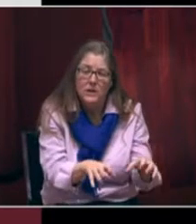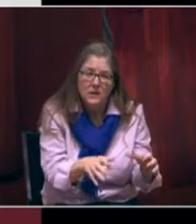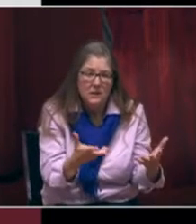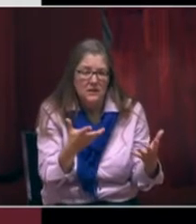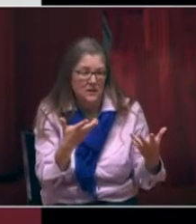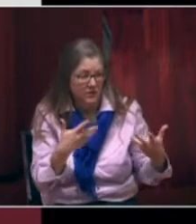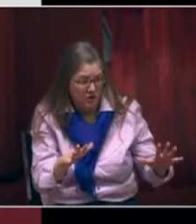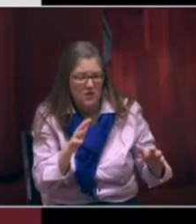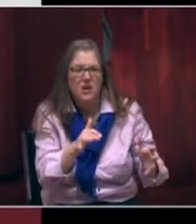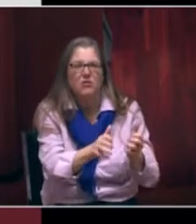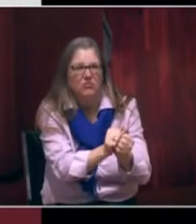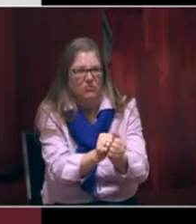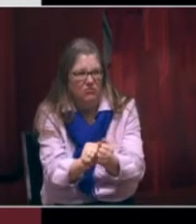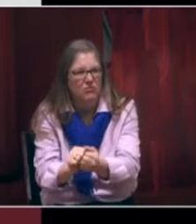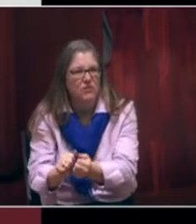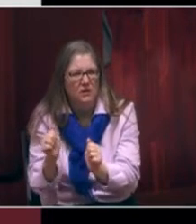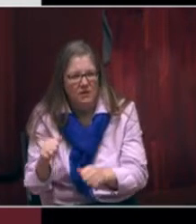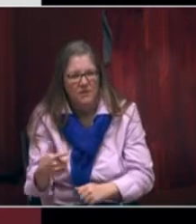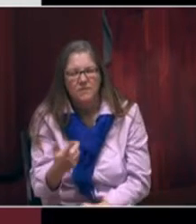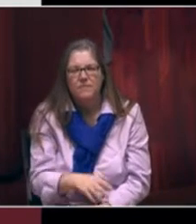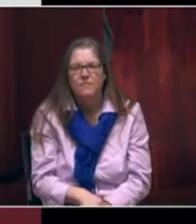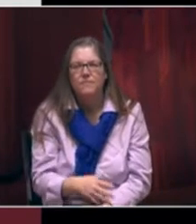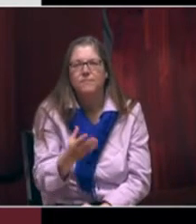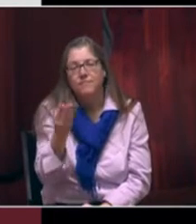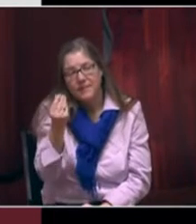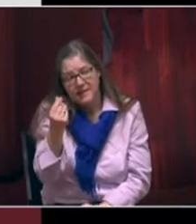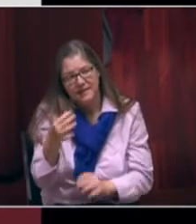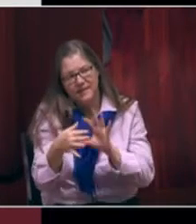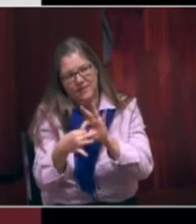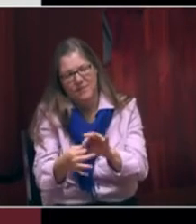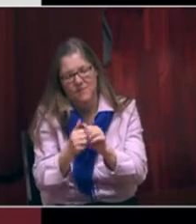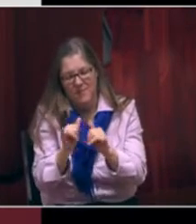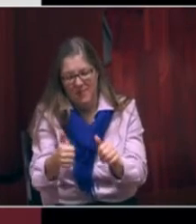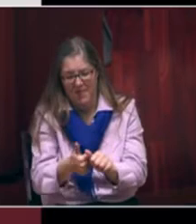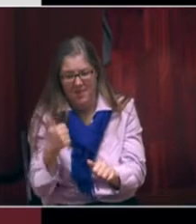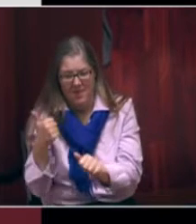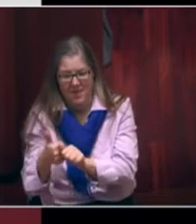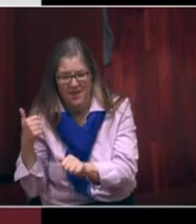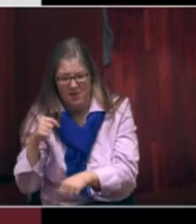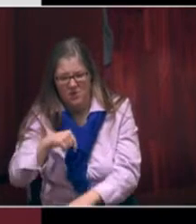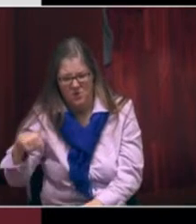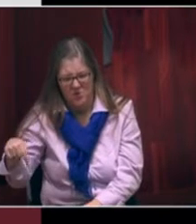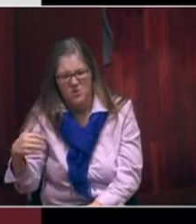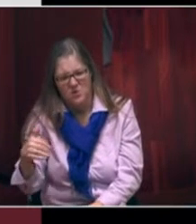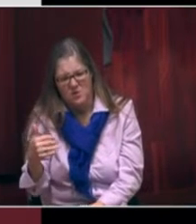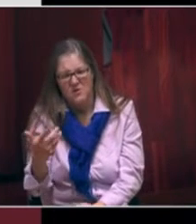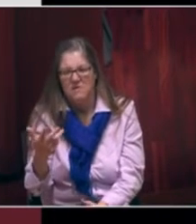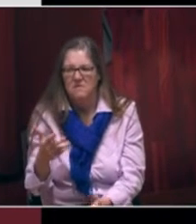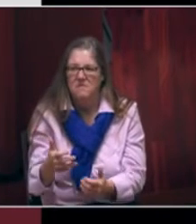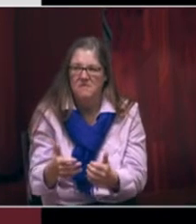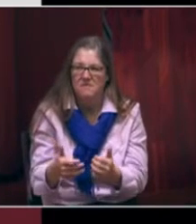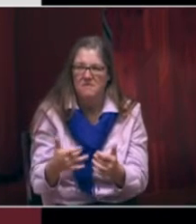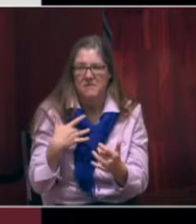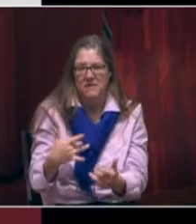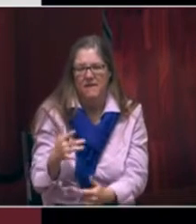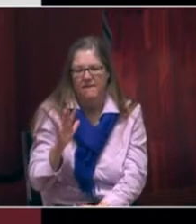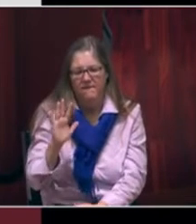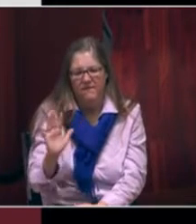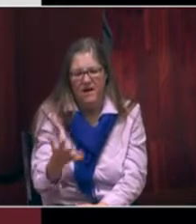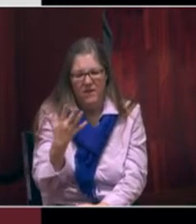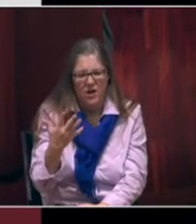those records. Talks about the dollars associated with those backlogs, and then shows, generally speaking, it's $5, a little bit